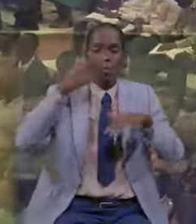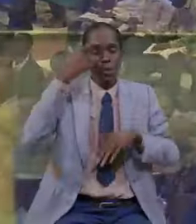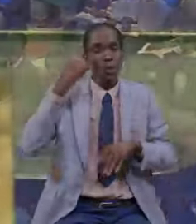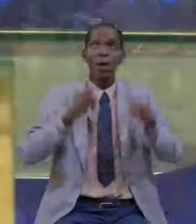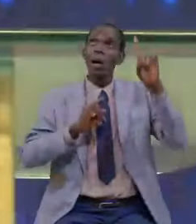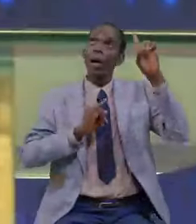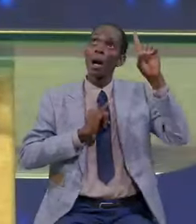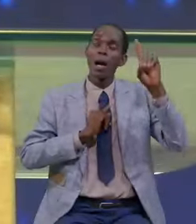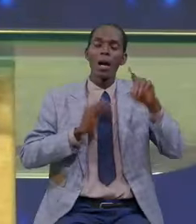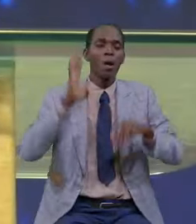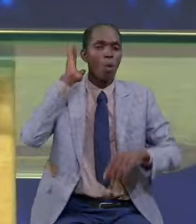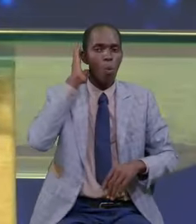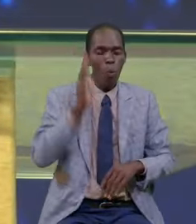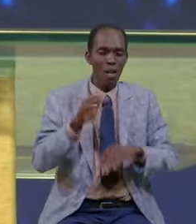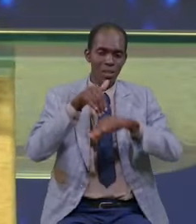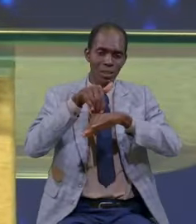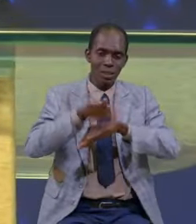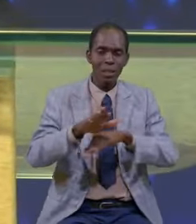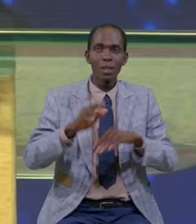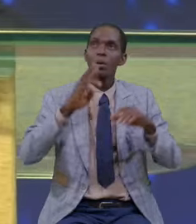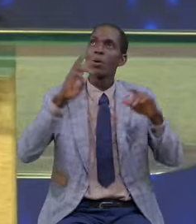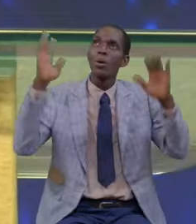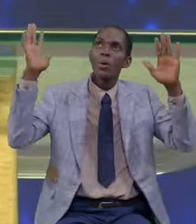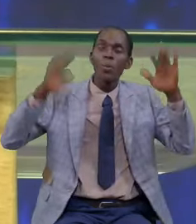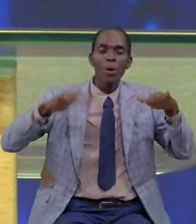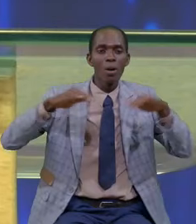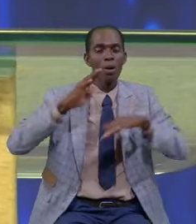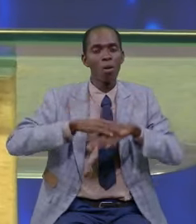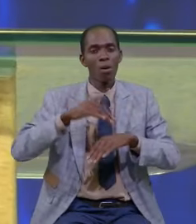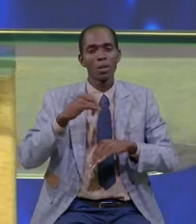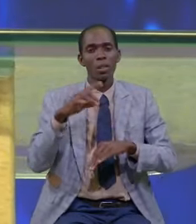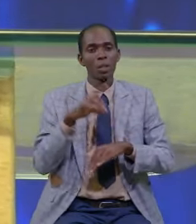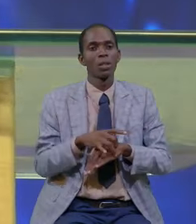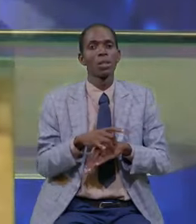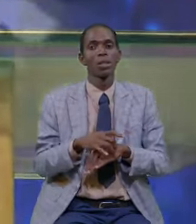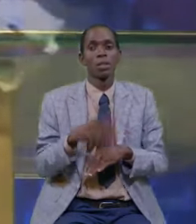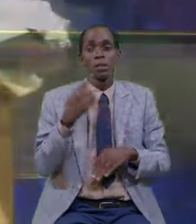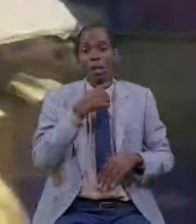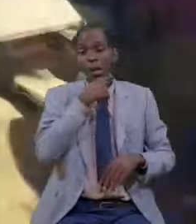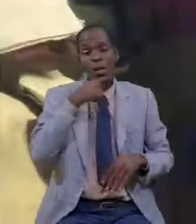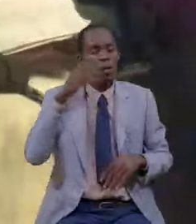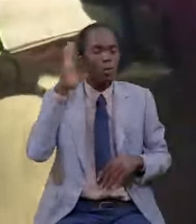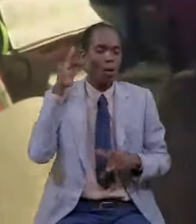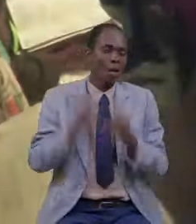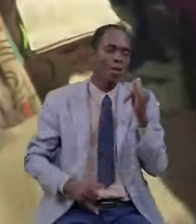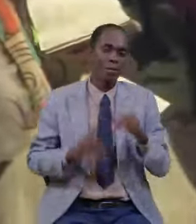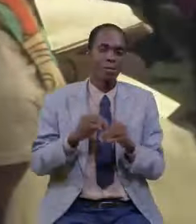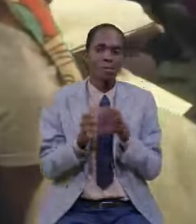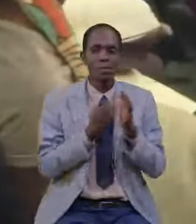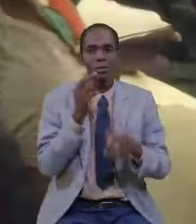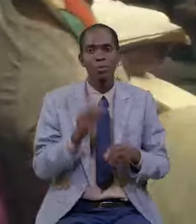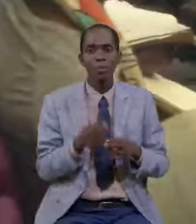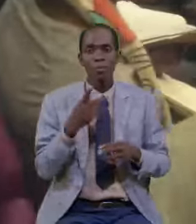send rain upon the Earth the D will be over the